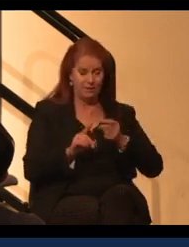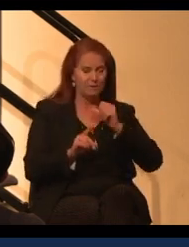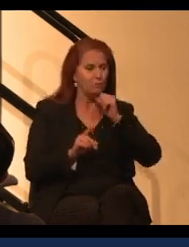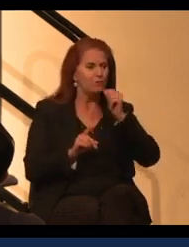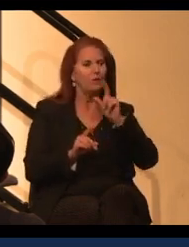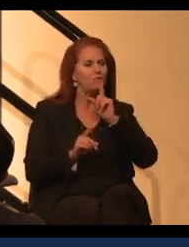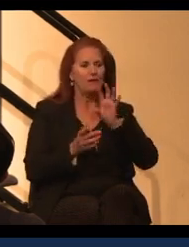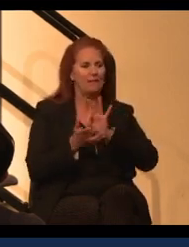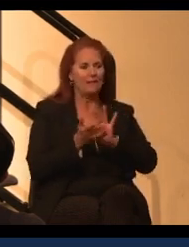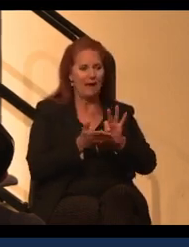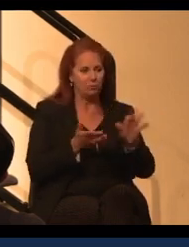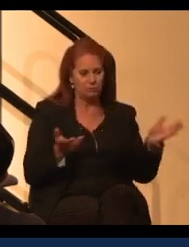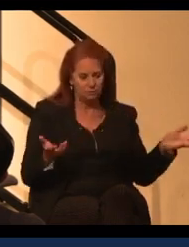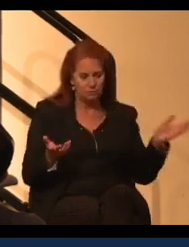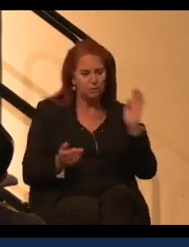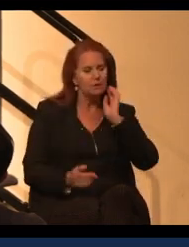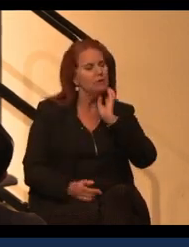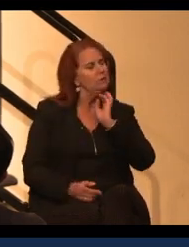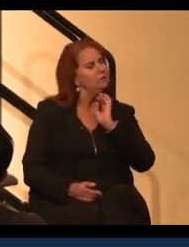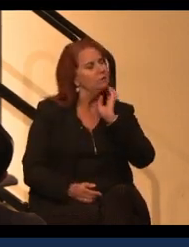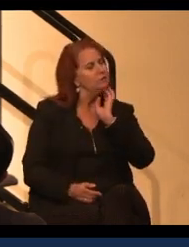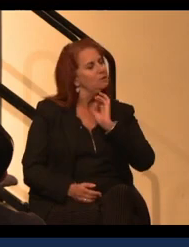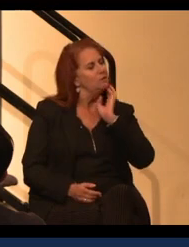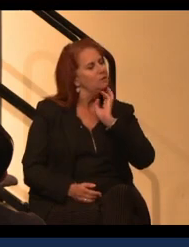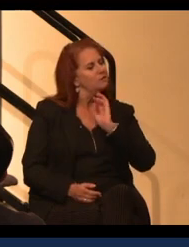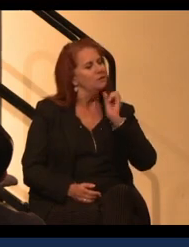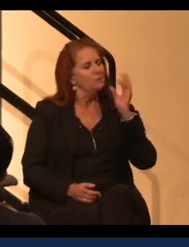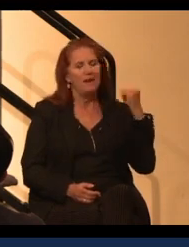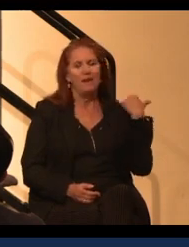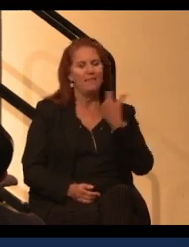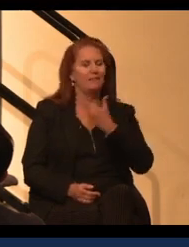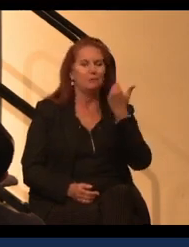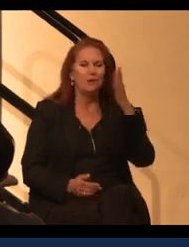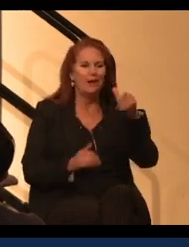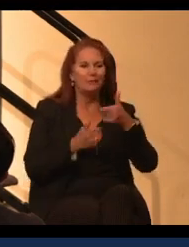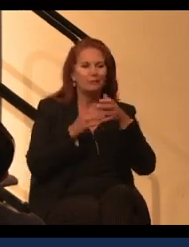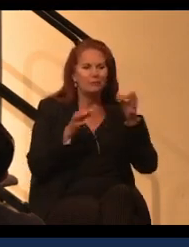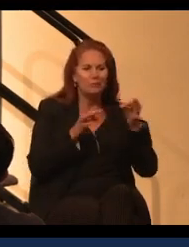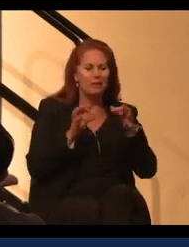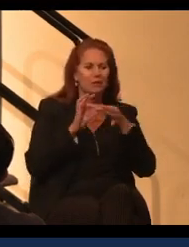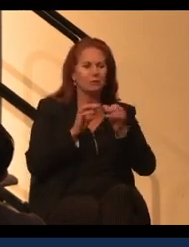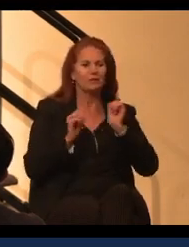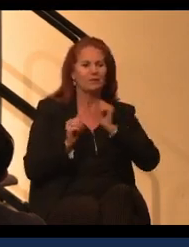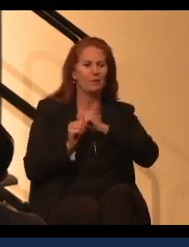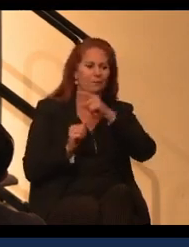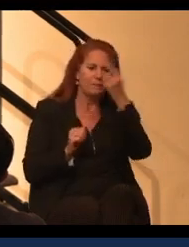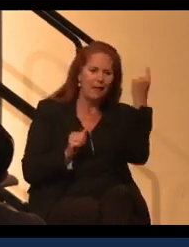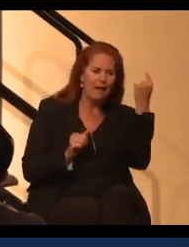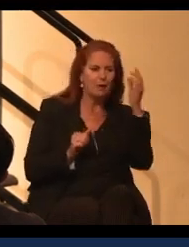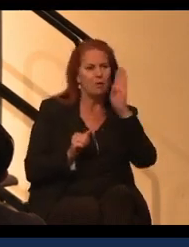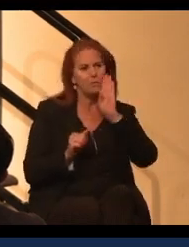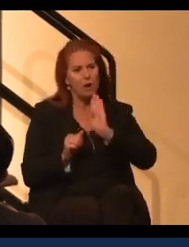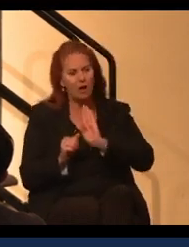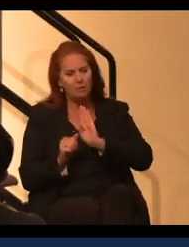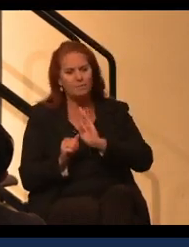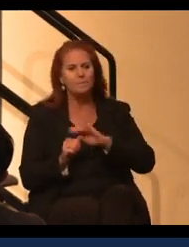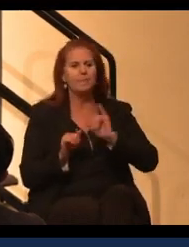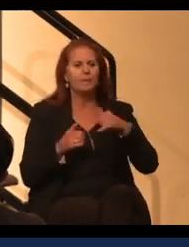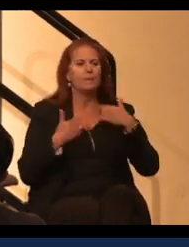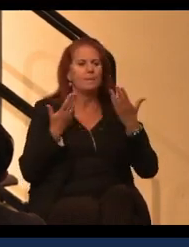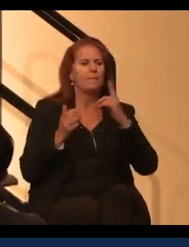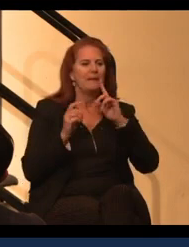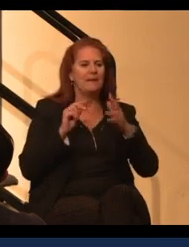don't really count. You know, we're not, many of us don't ascribe or associate ourselves as being black or brown. That we may